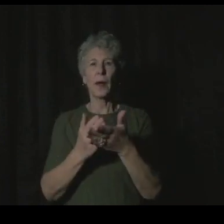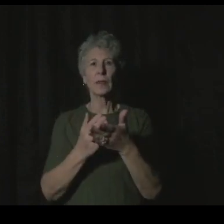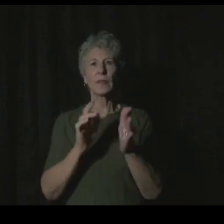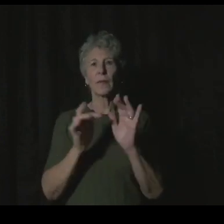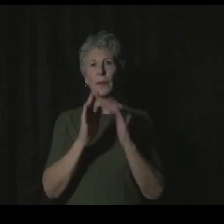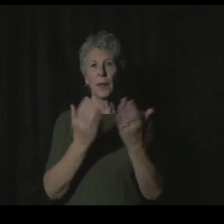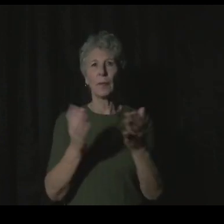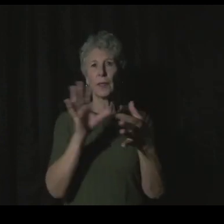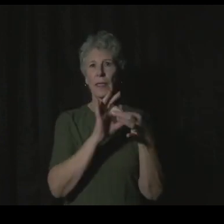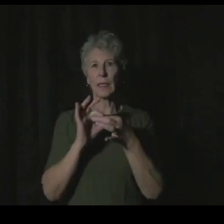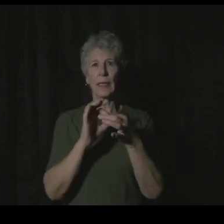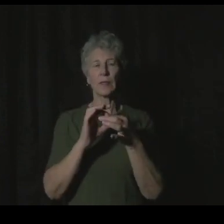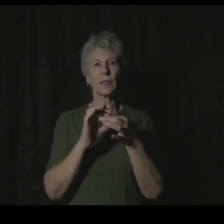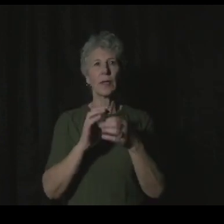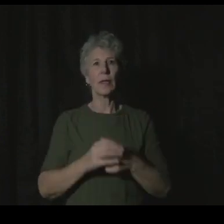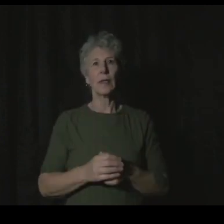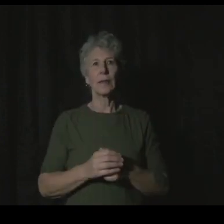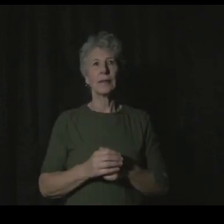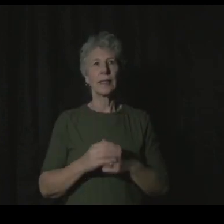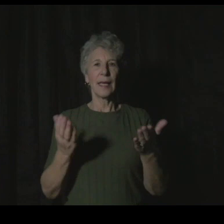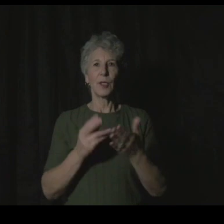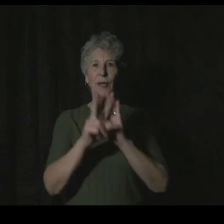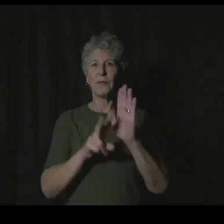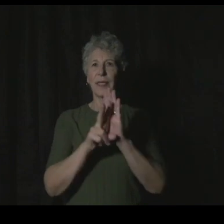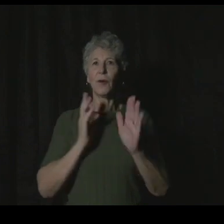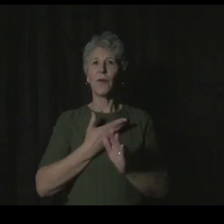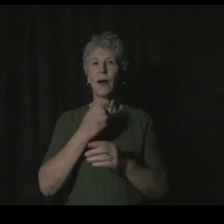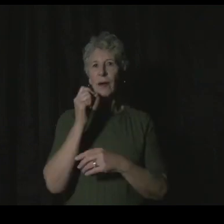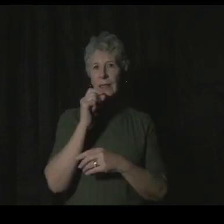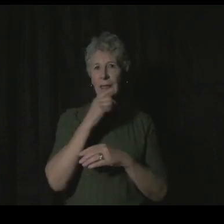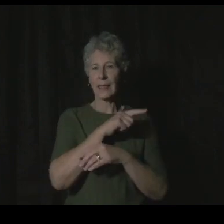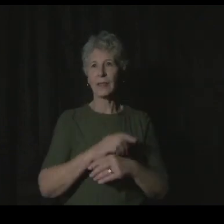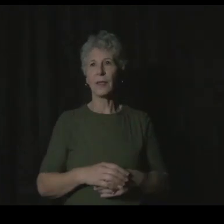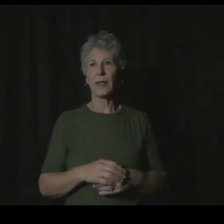what we're talking about. So here's a video of our kids and what they've been learning.